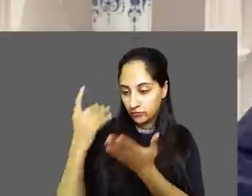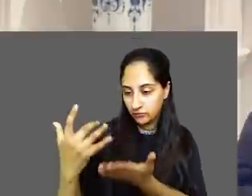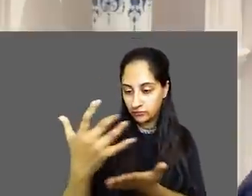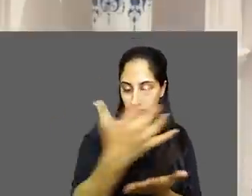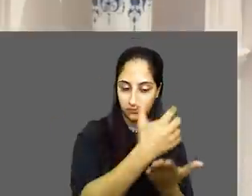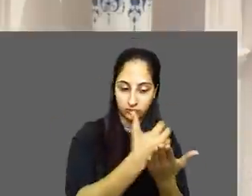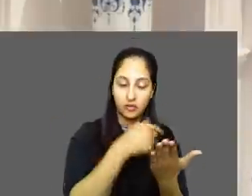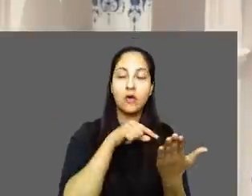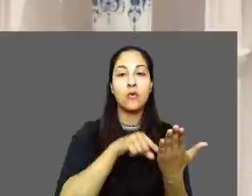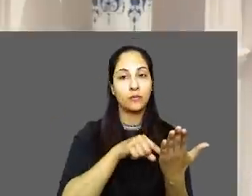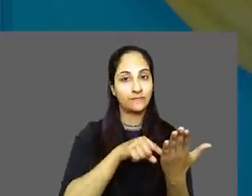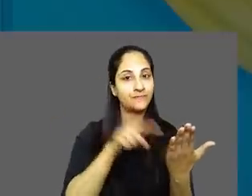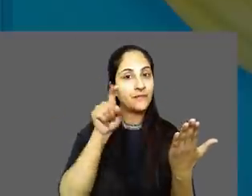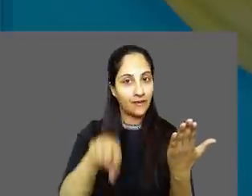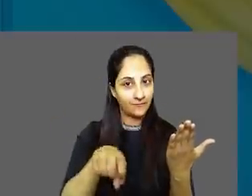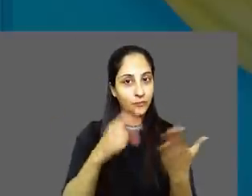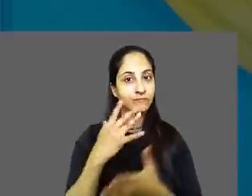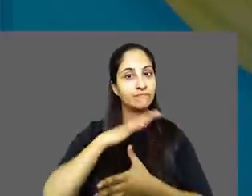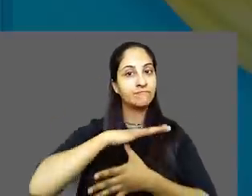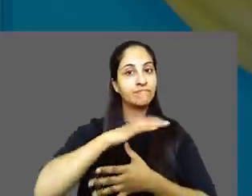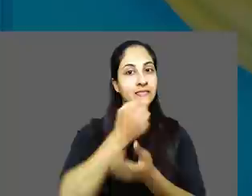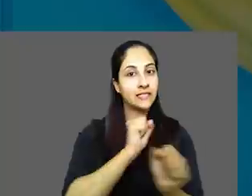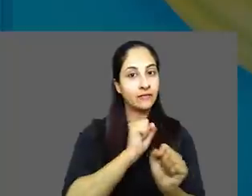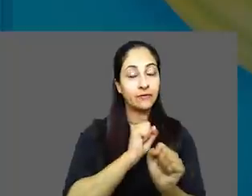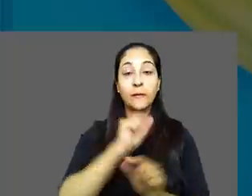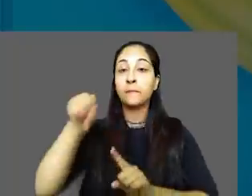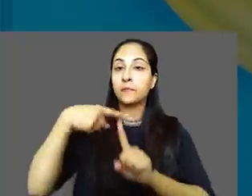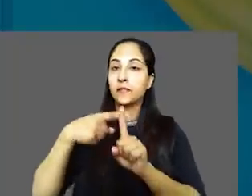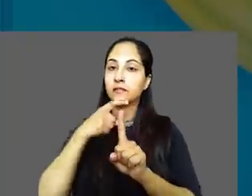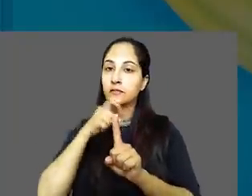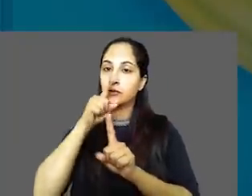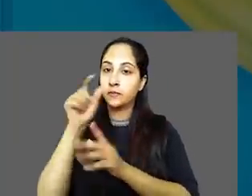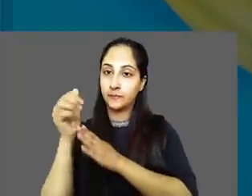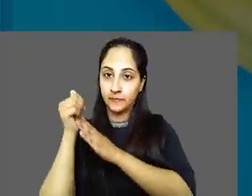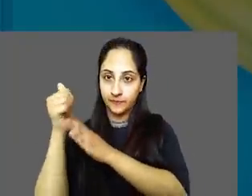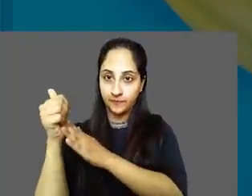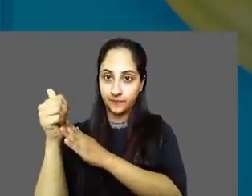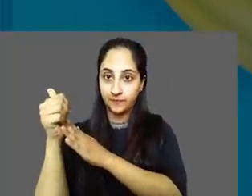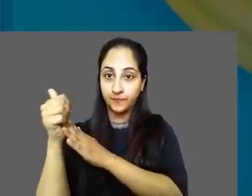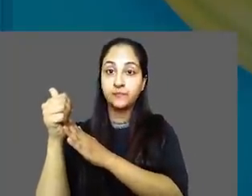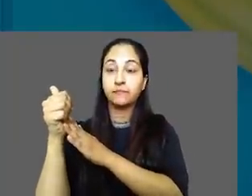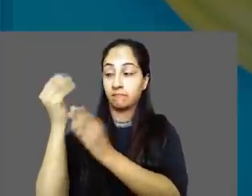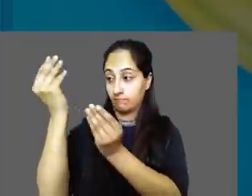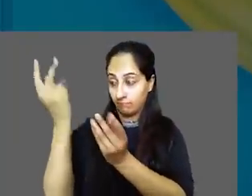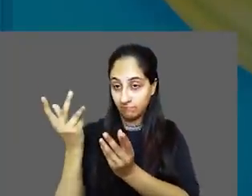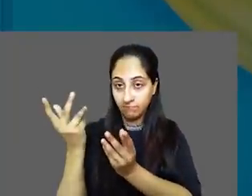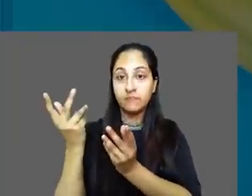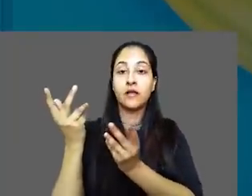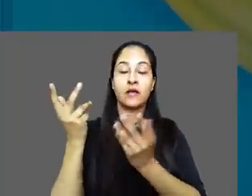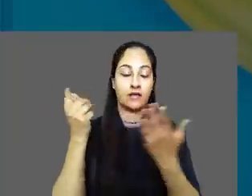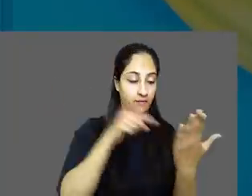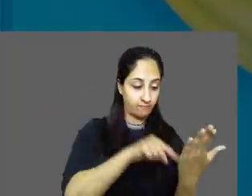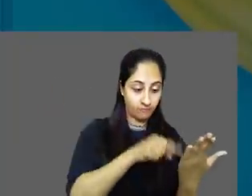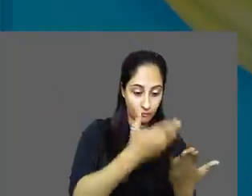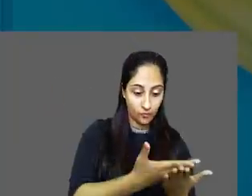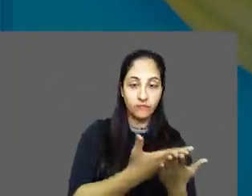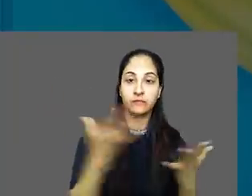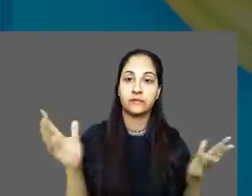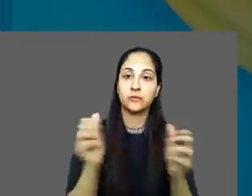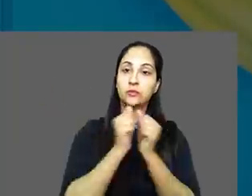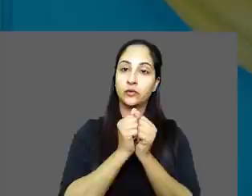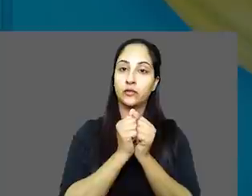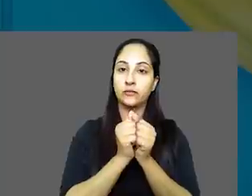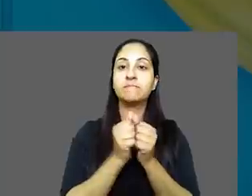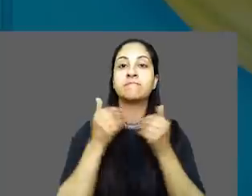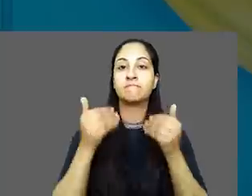carry through those decisions and those processes. You know, as I talk about double clicking on that particular week, you